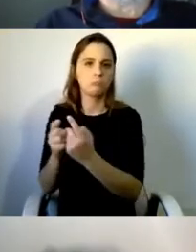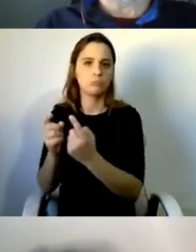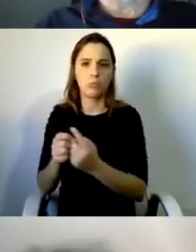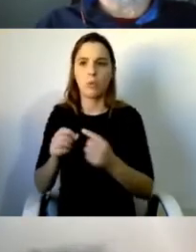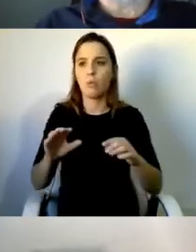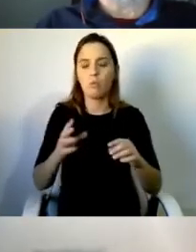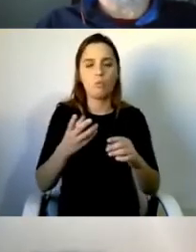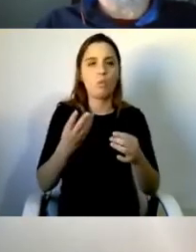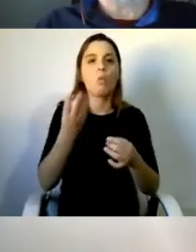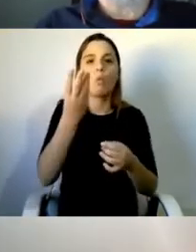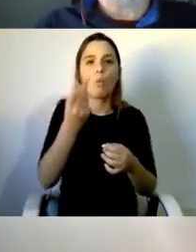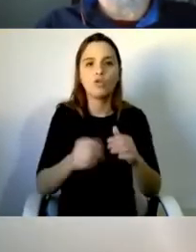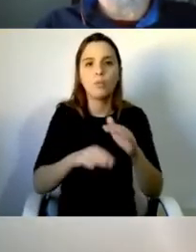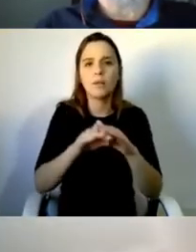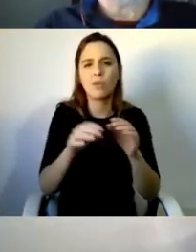considering